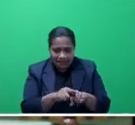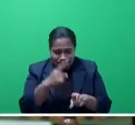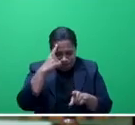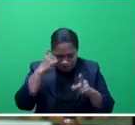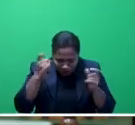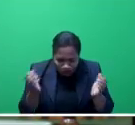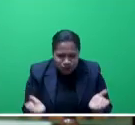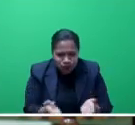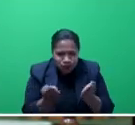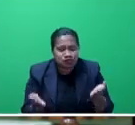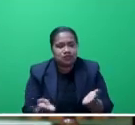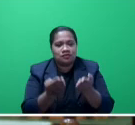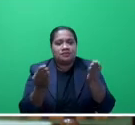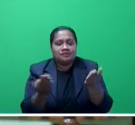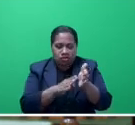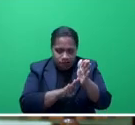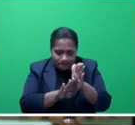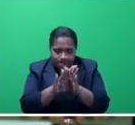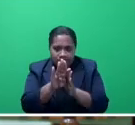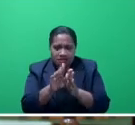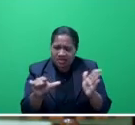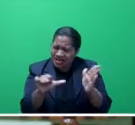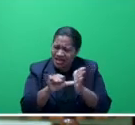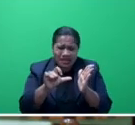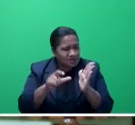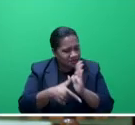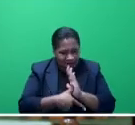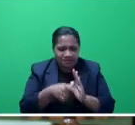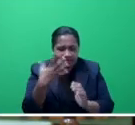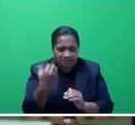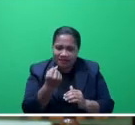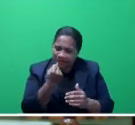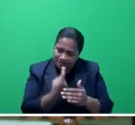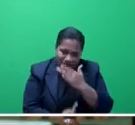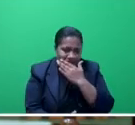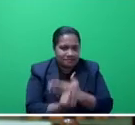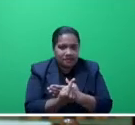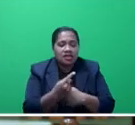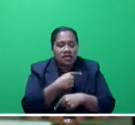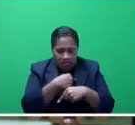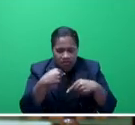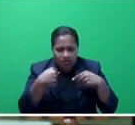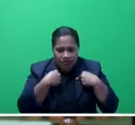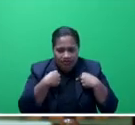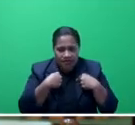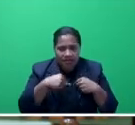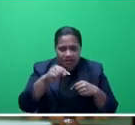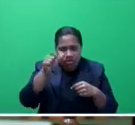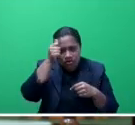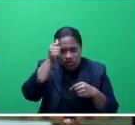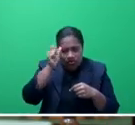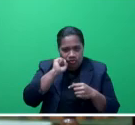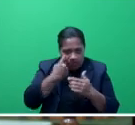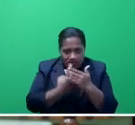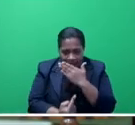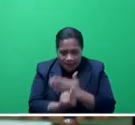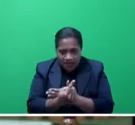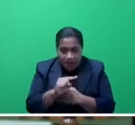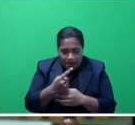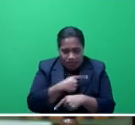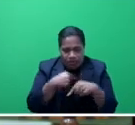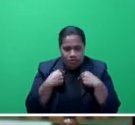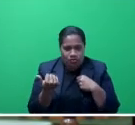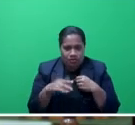resilience. Hard times come, Mr. Speaker, sir. We expect them and we prepare for them so that when they arrive, we